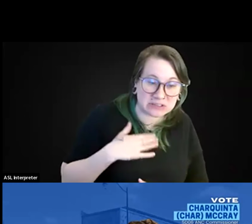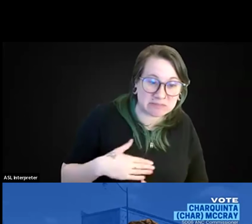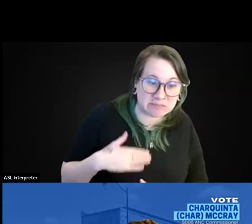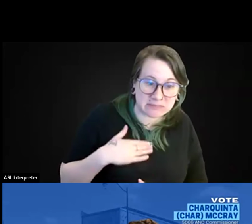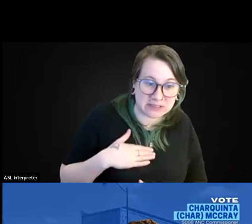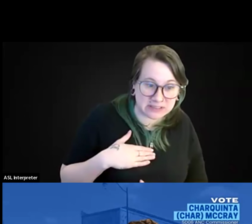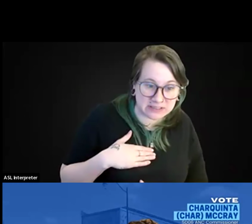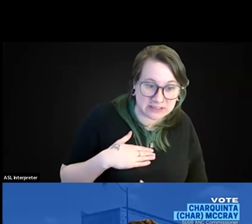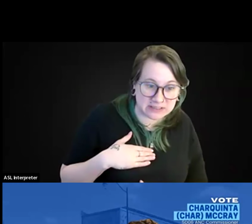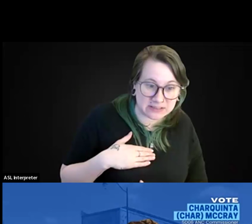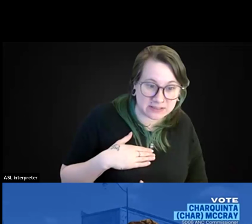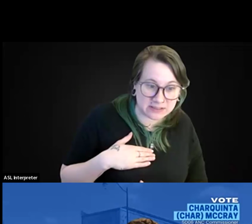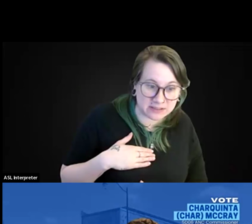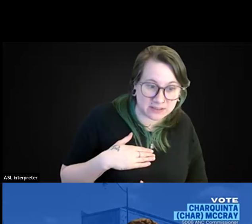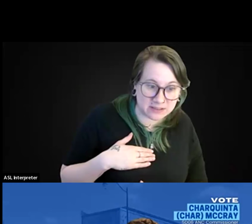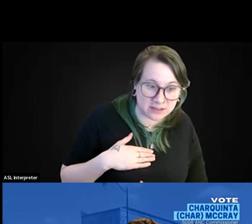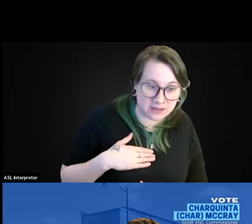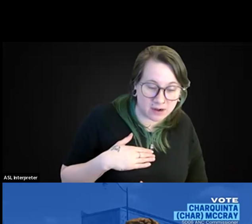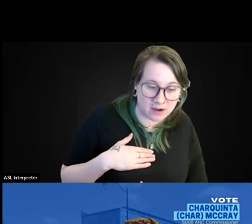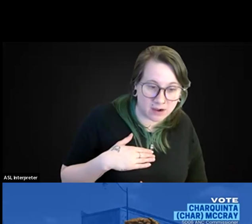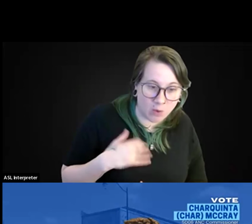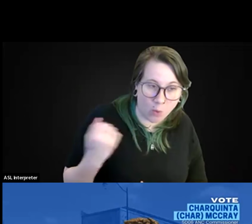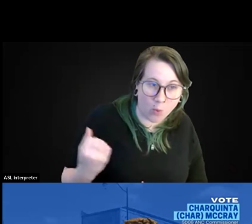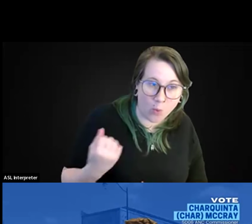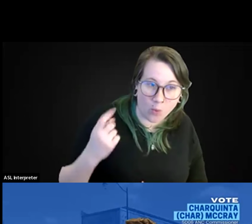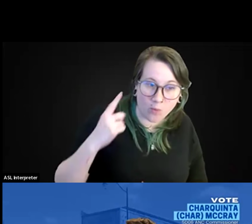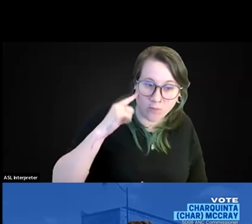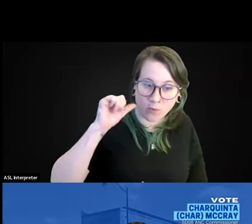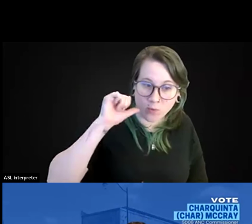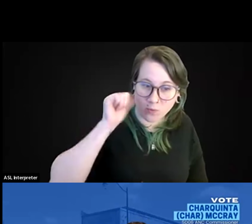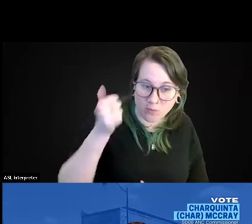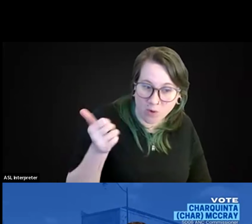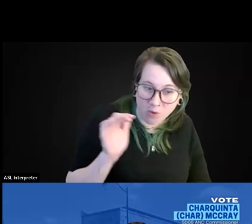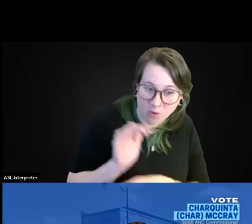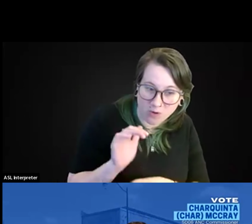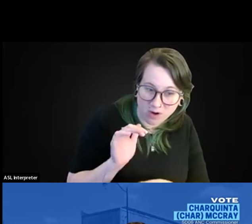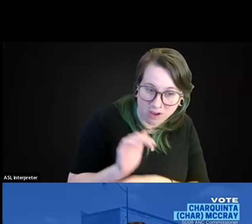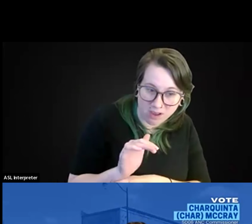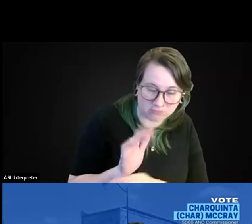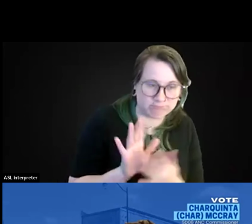event. Tomorrow's town hall of Councilmember Parker. And